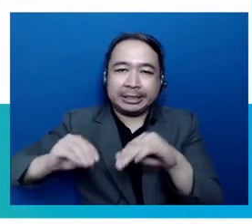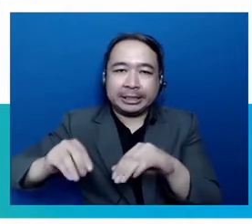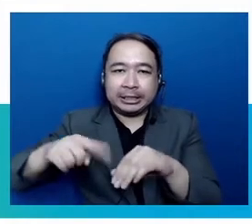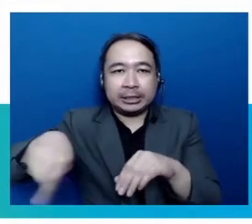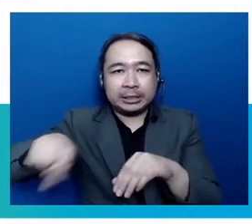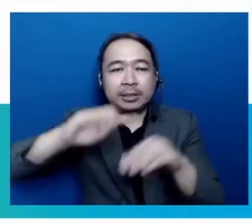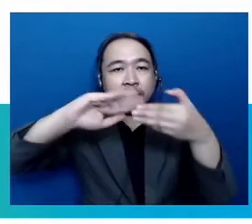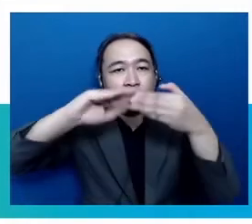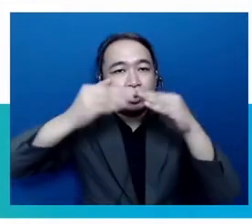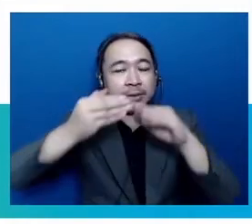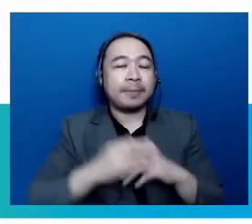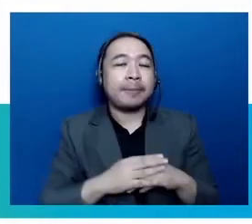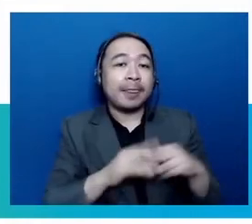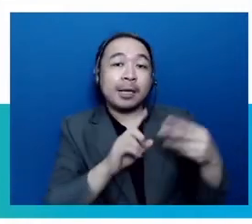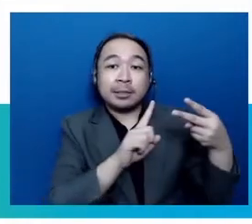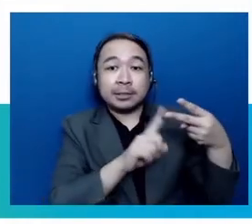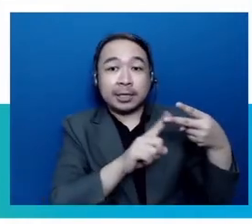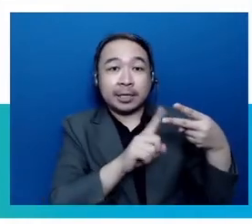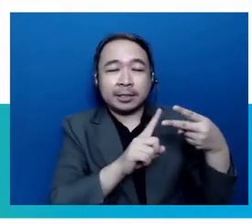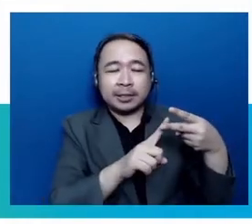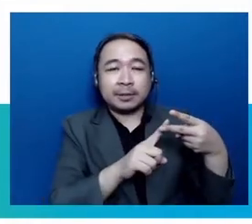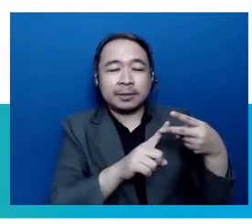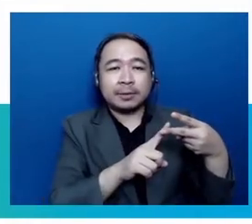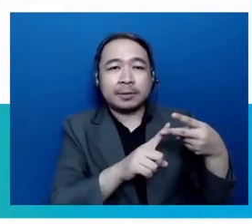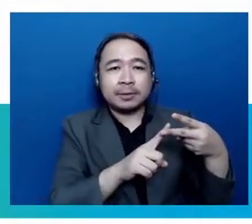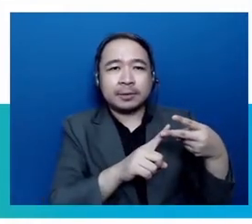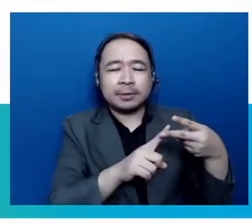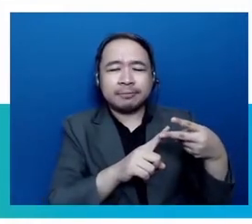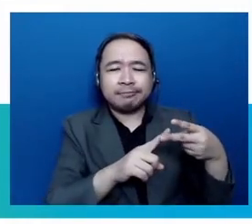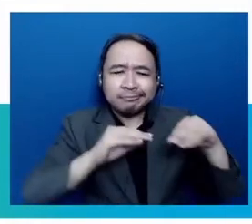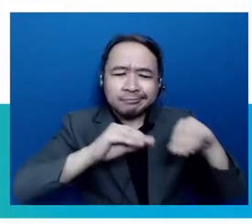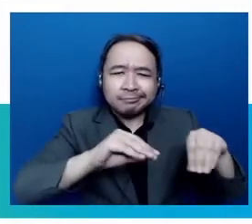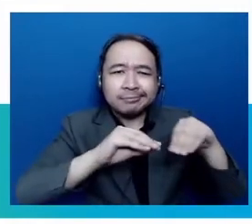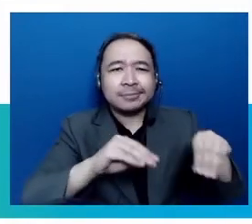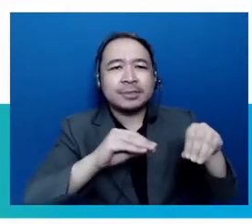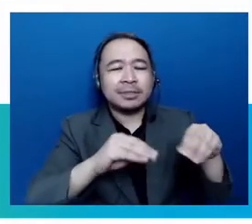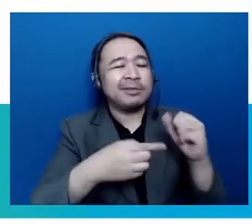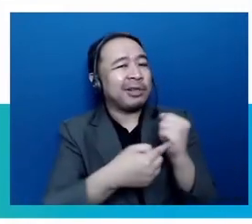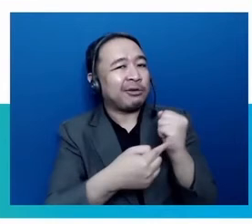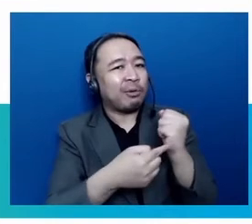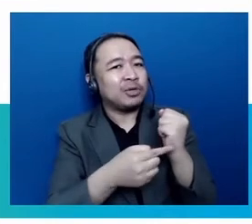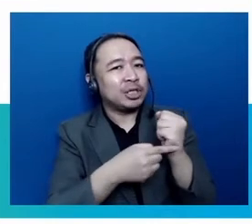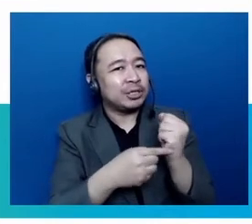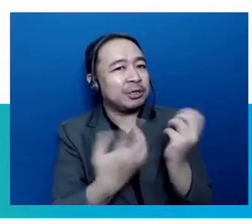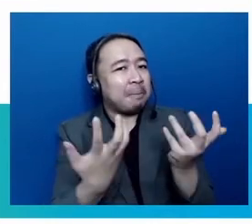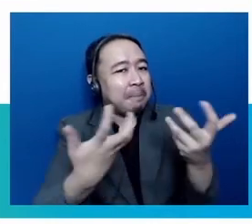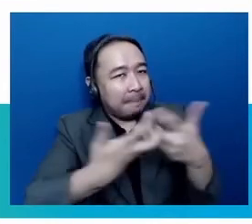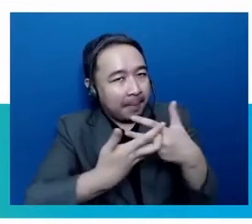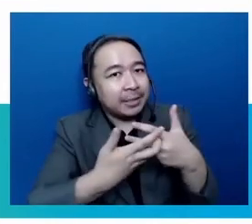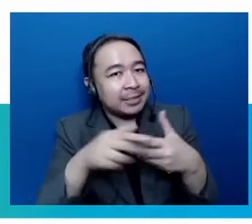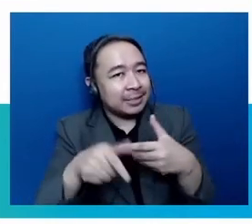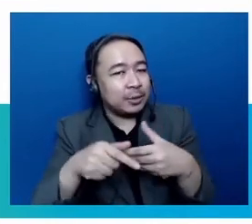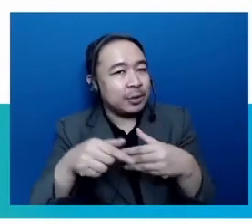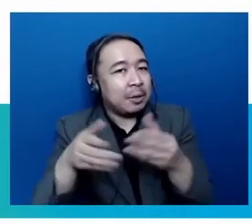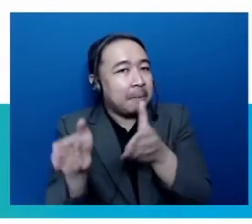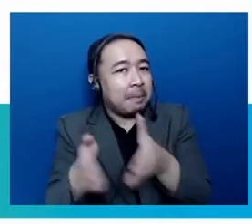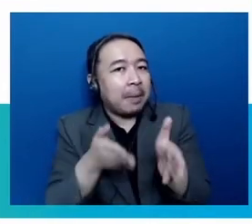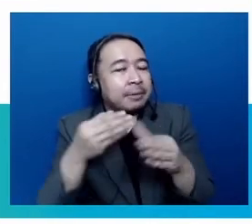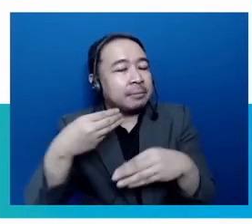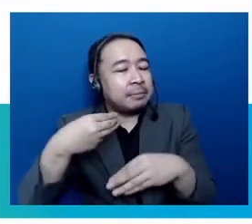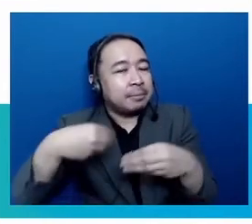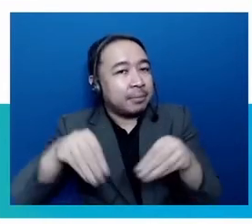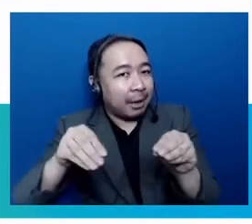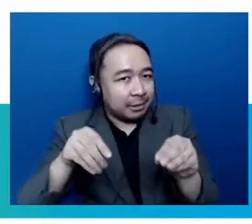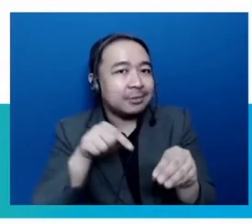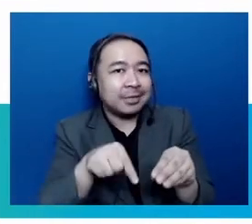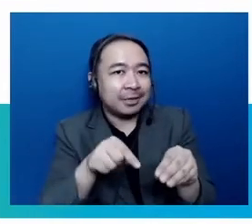for example, sharpening the knowledge of technologies available when a certain business plan has been conceived.